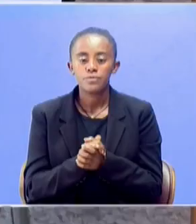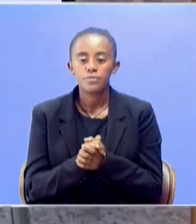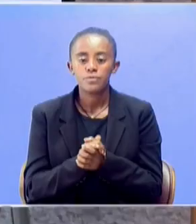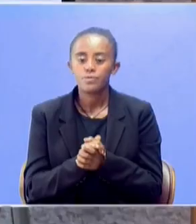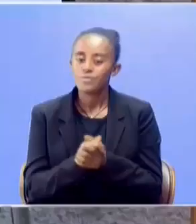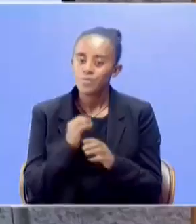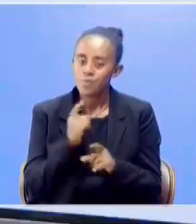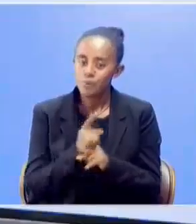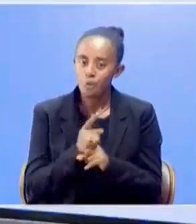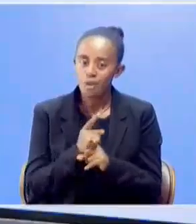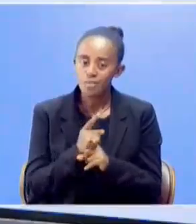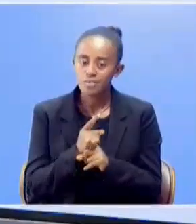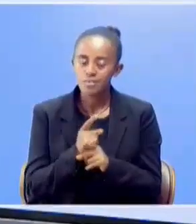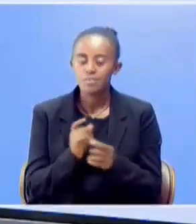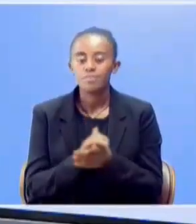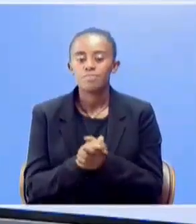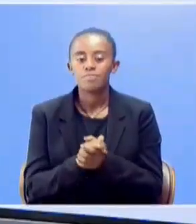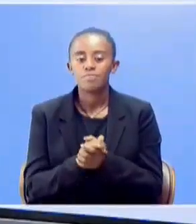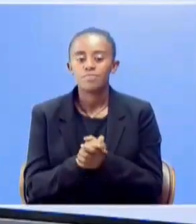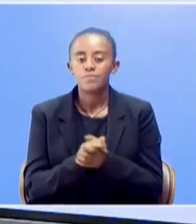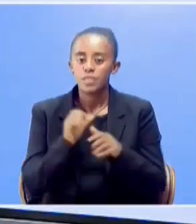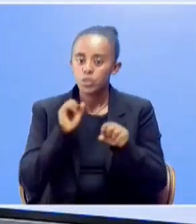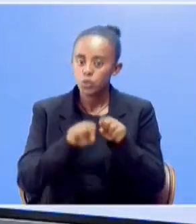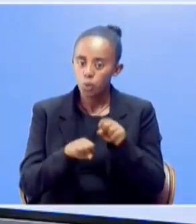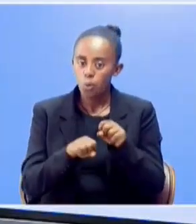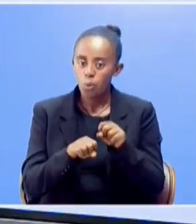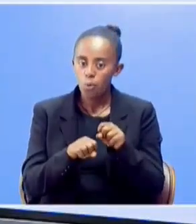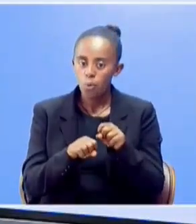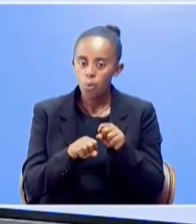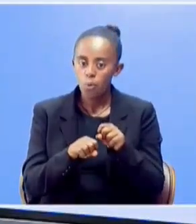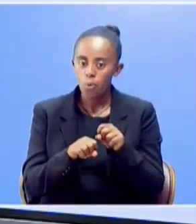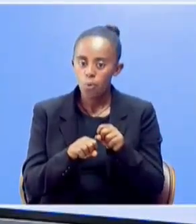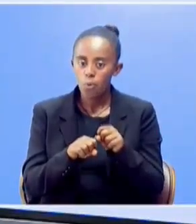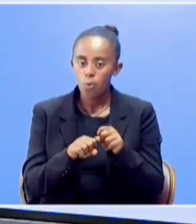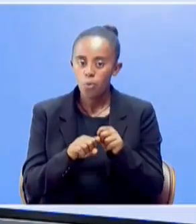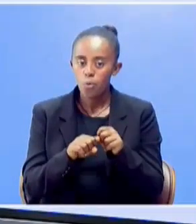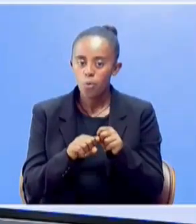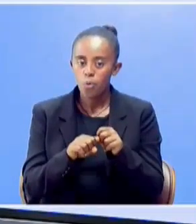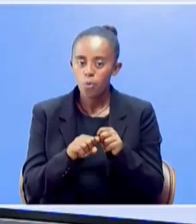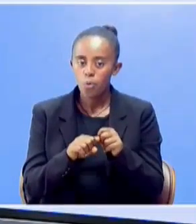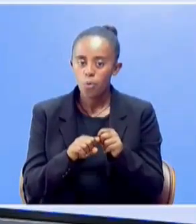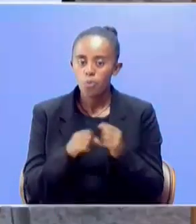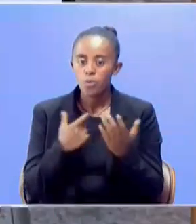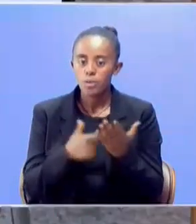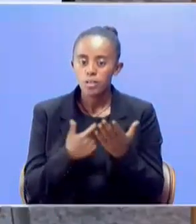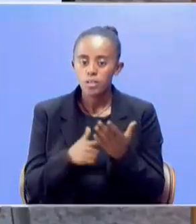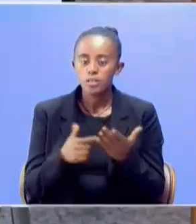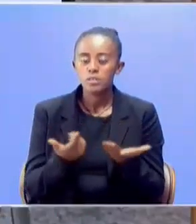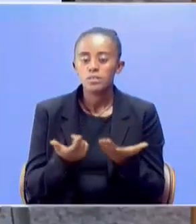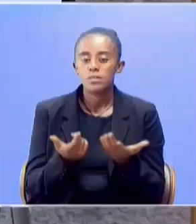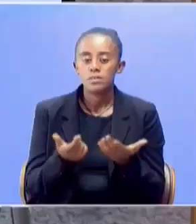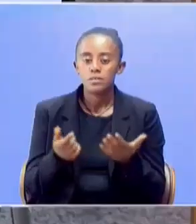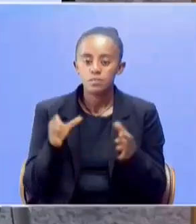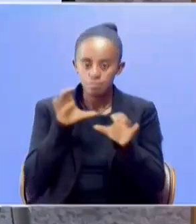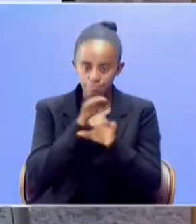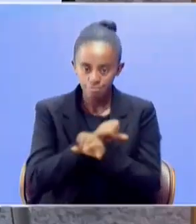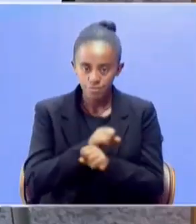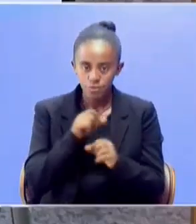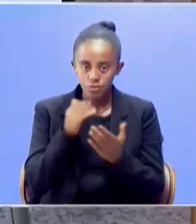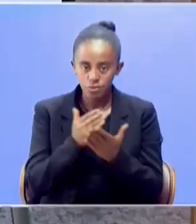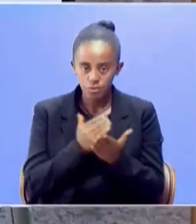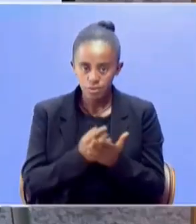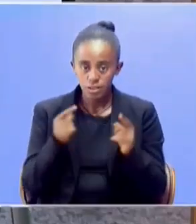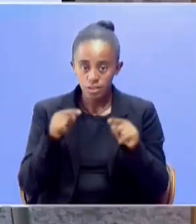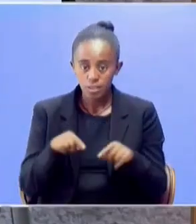All right. So this is all about today's lesson. That